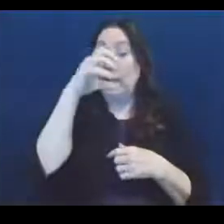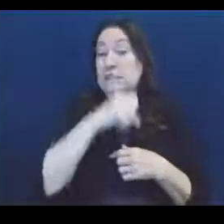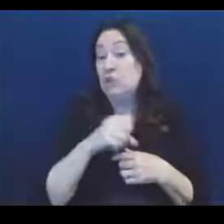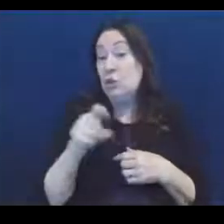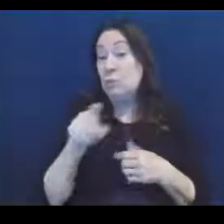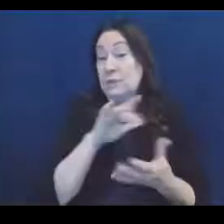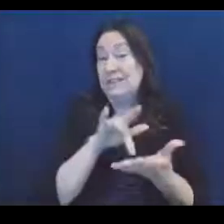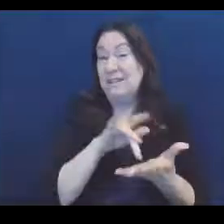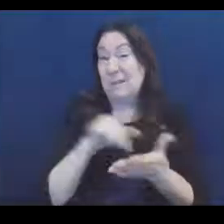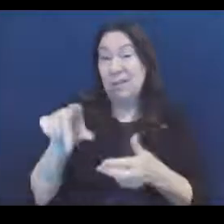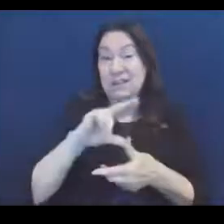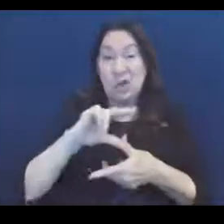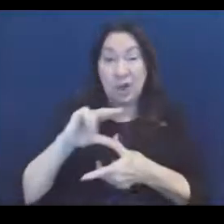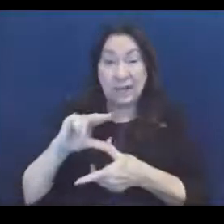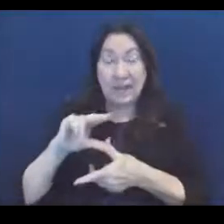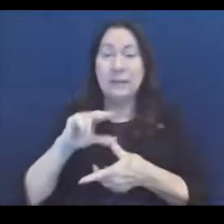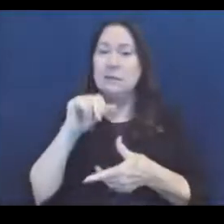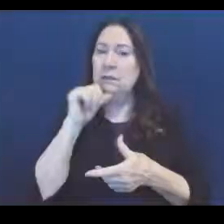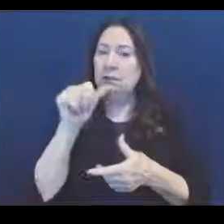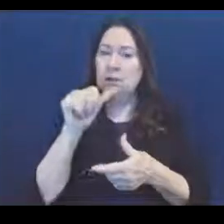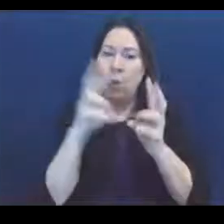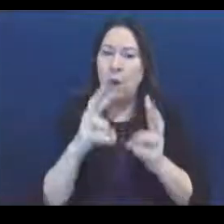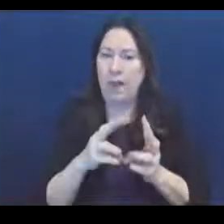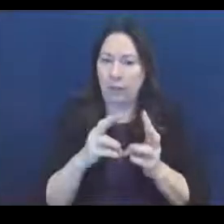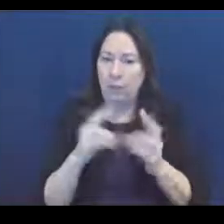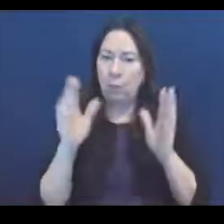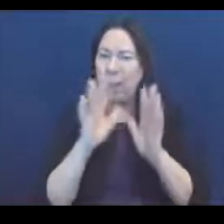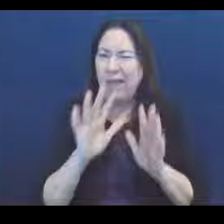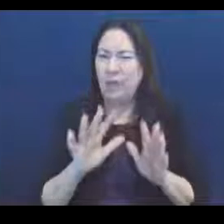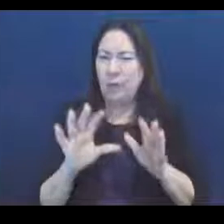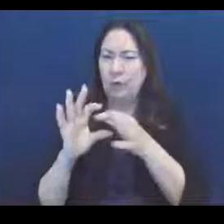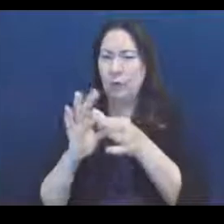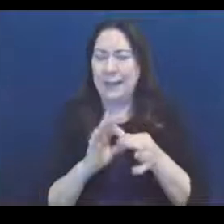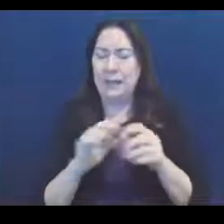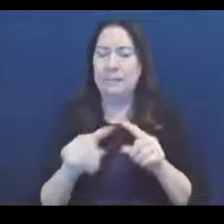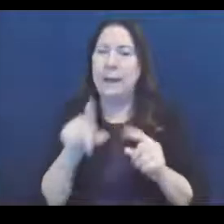storm was not meteorological, it was most